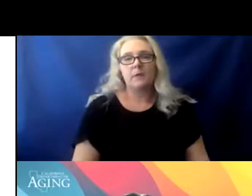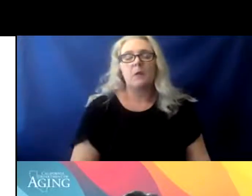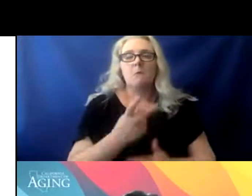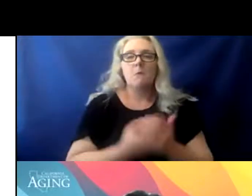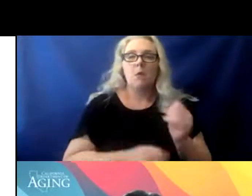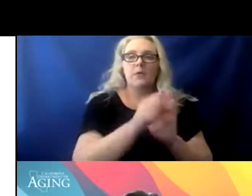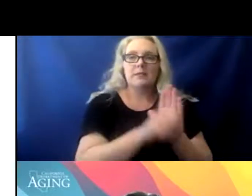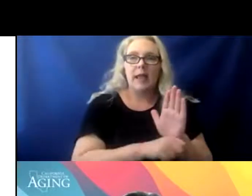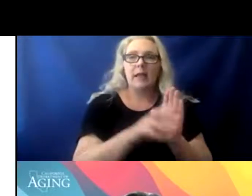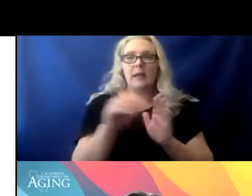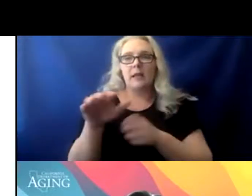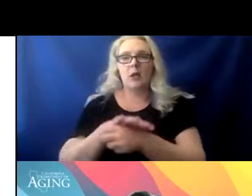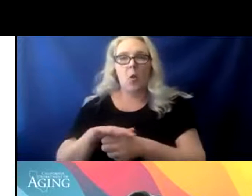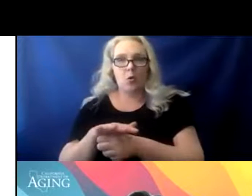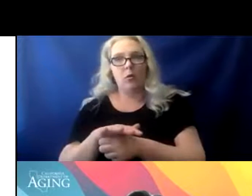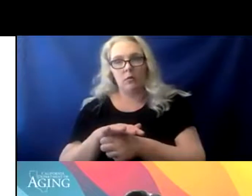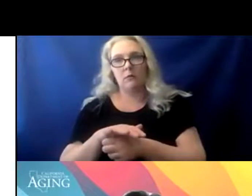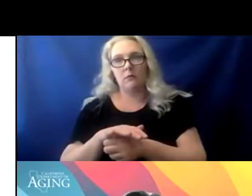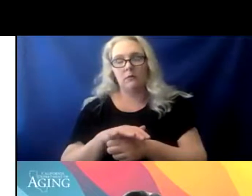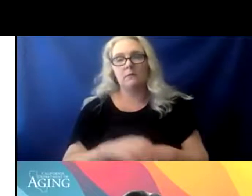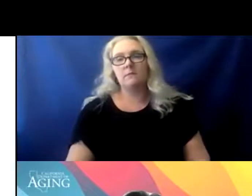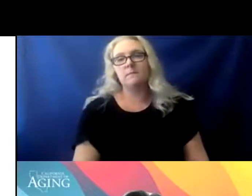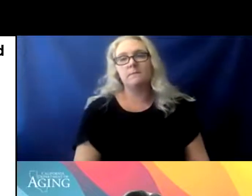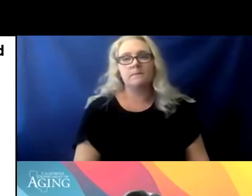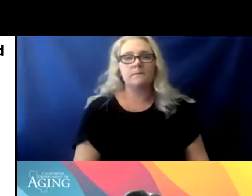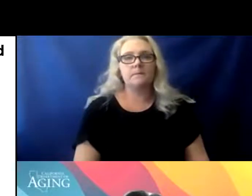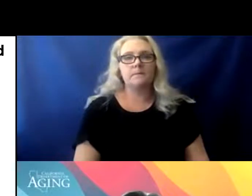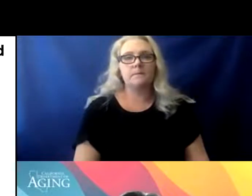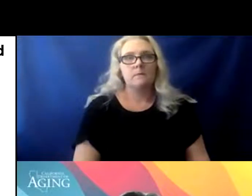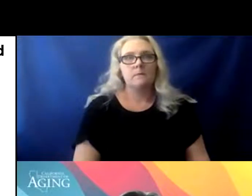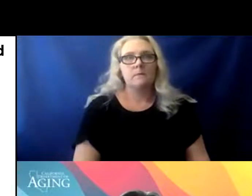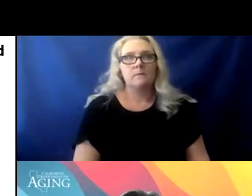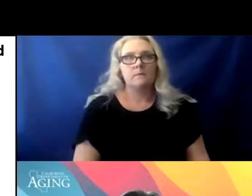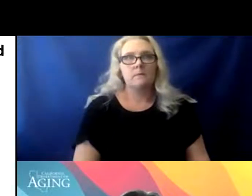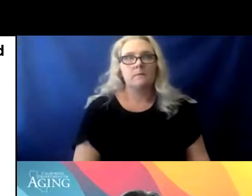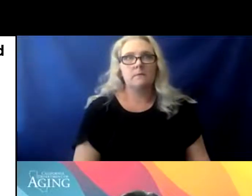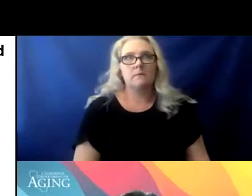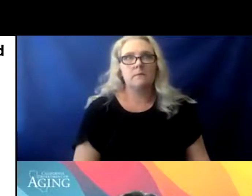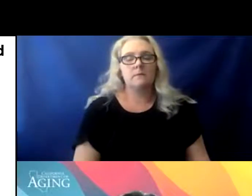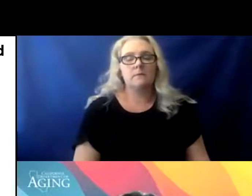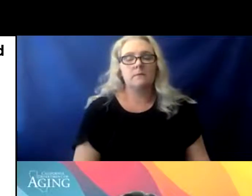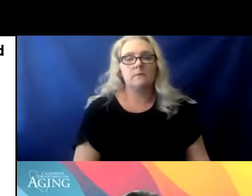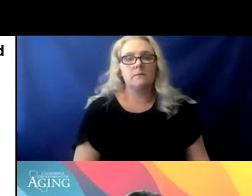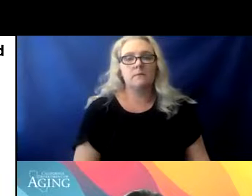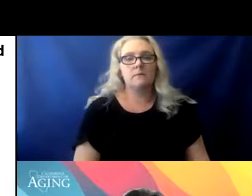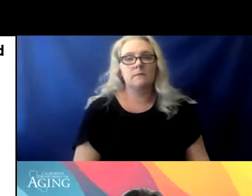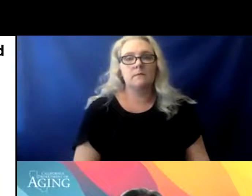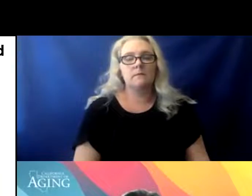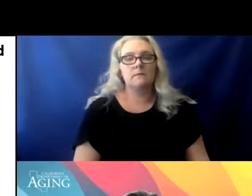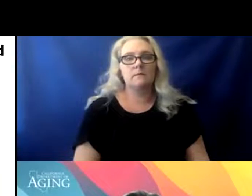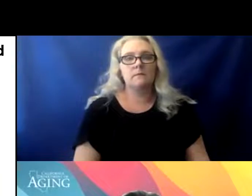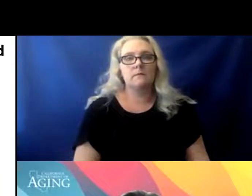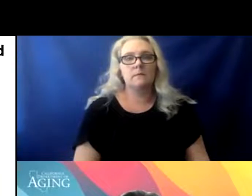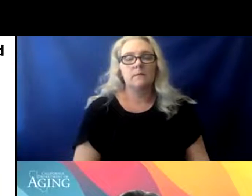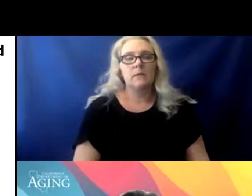action and the data to drive that action. Next slide. So again, the dashboard is a complement. It's meant to